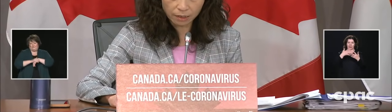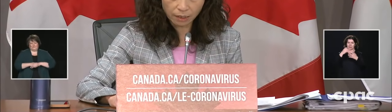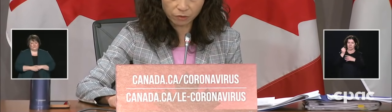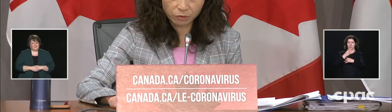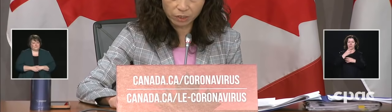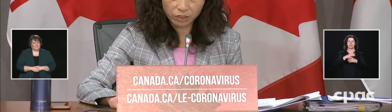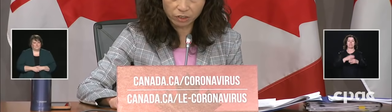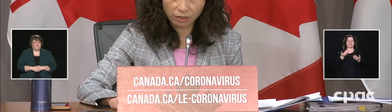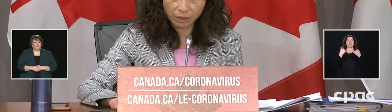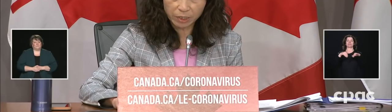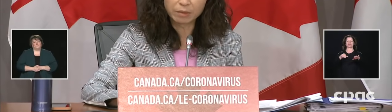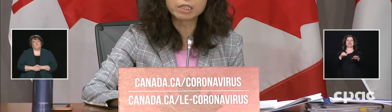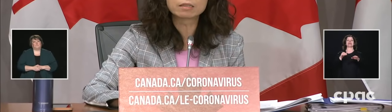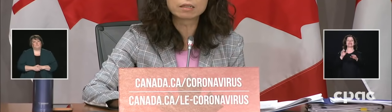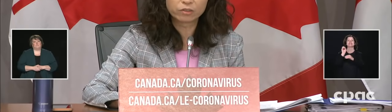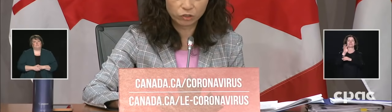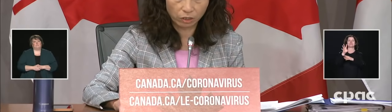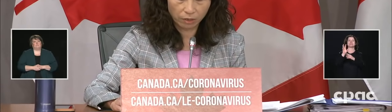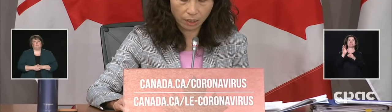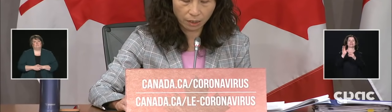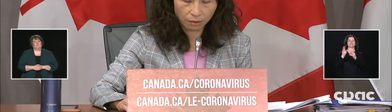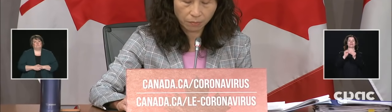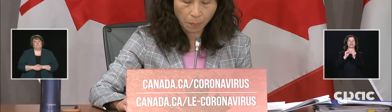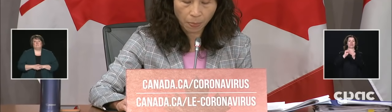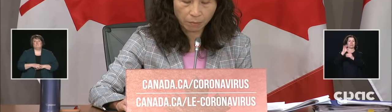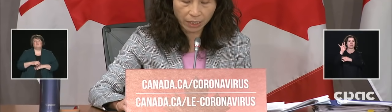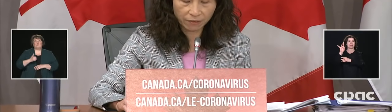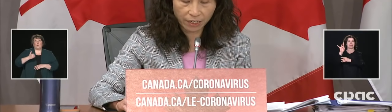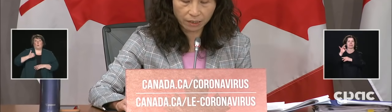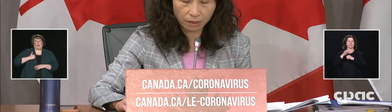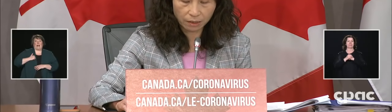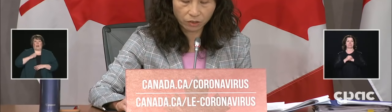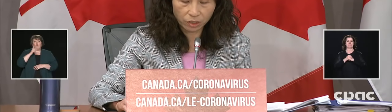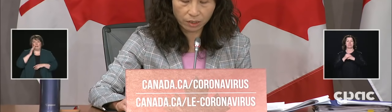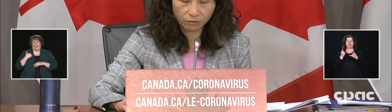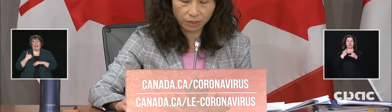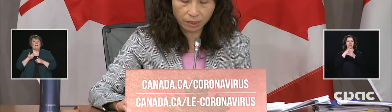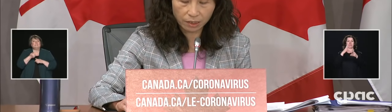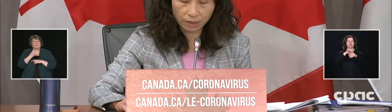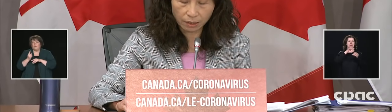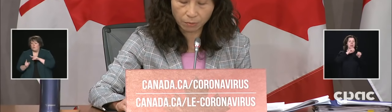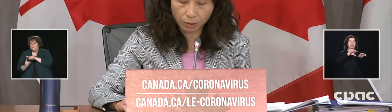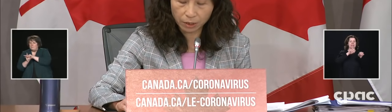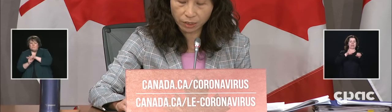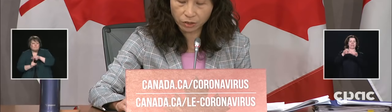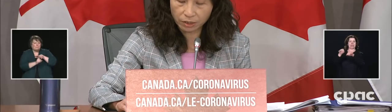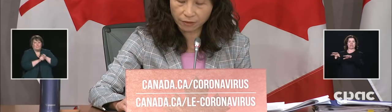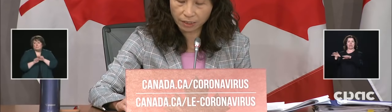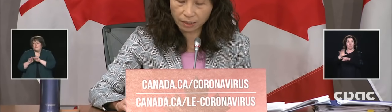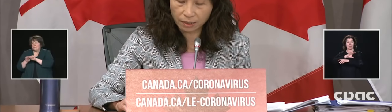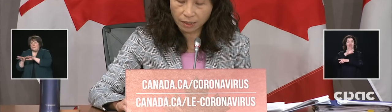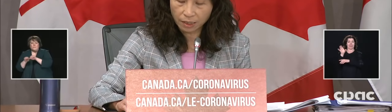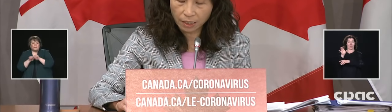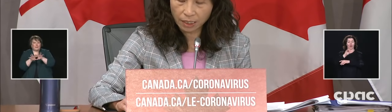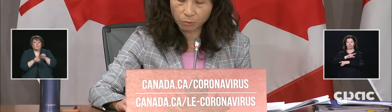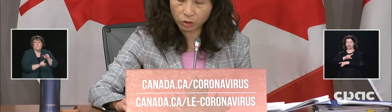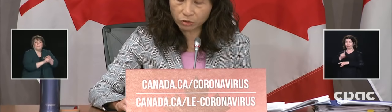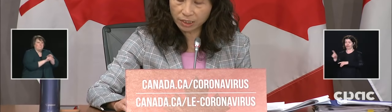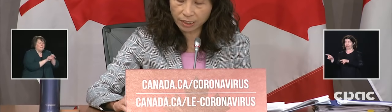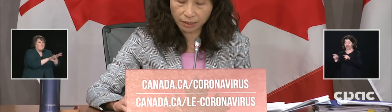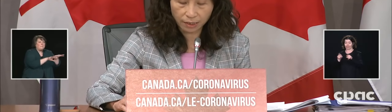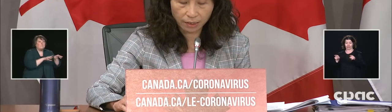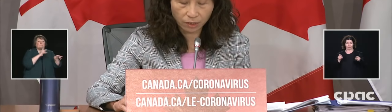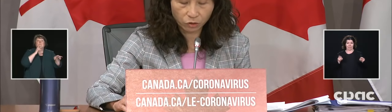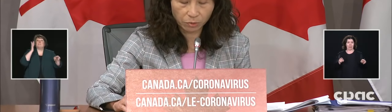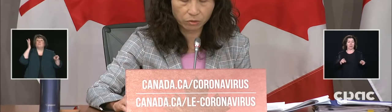Canada has several regional epidemics as shown here. Many factors, such as differences in subpopulations affected and